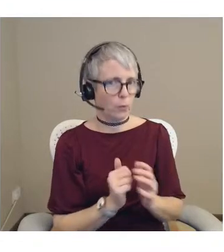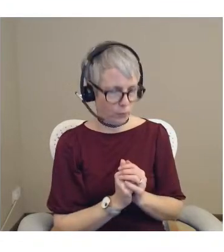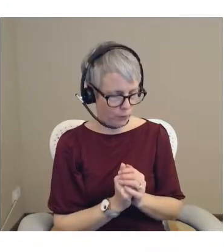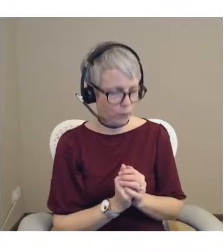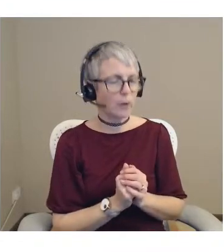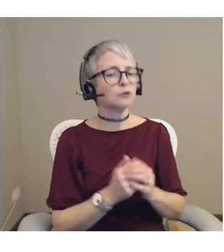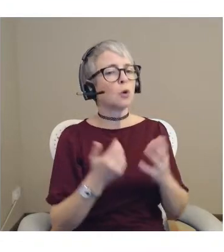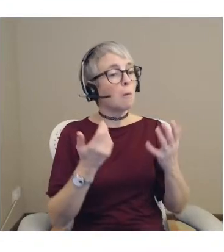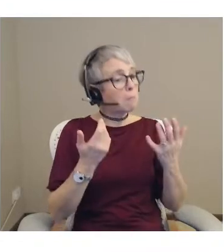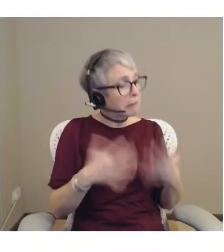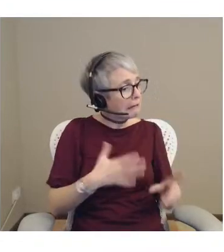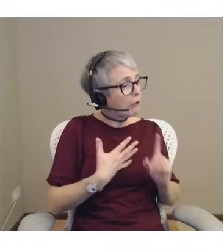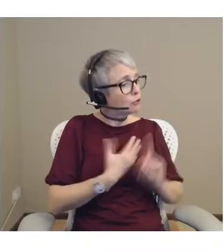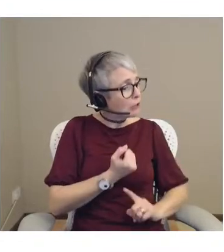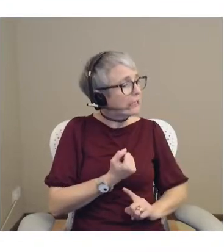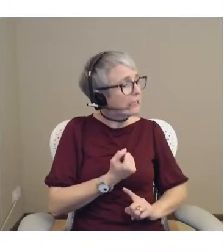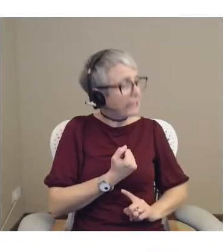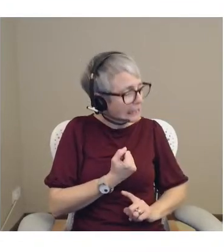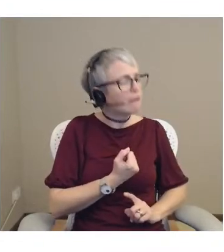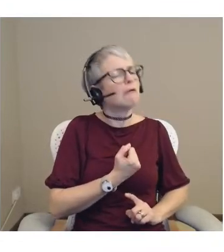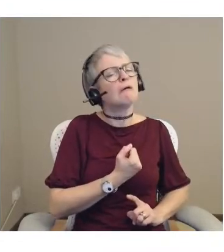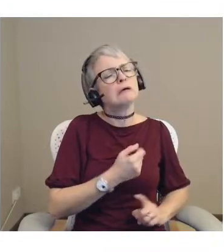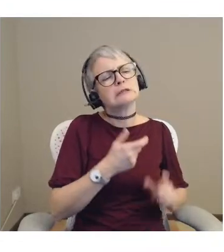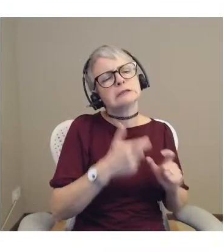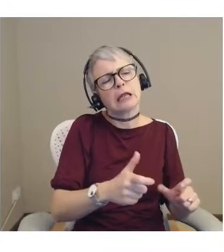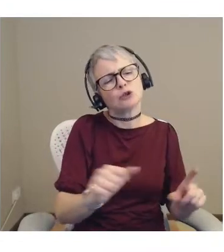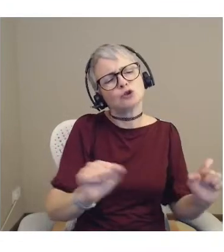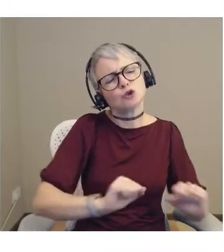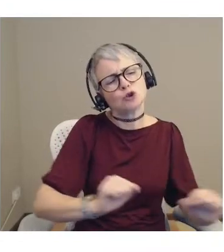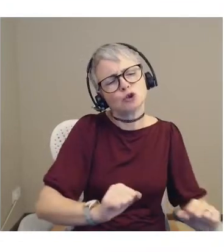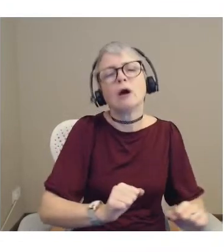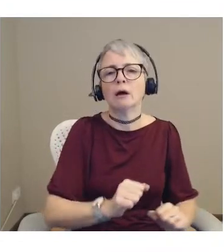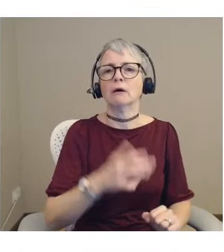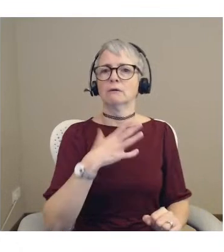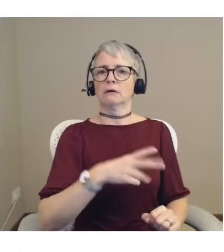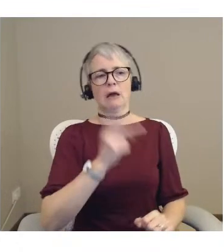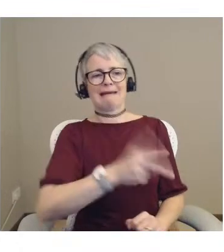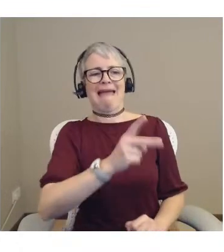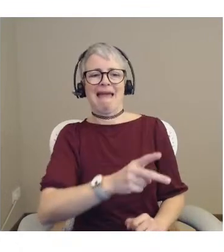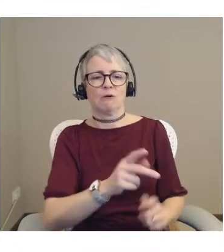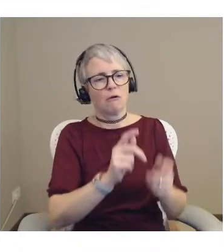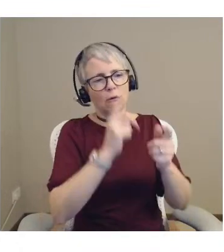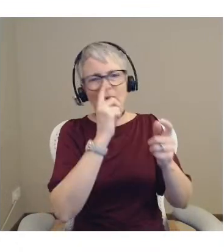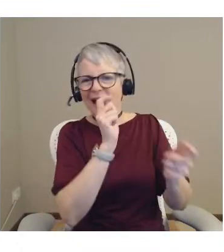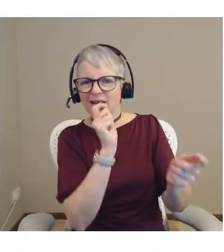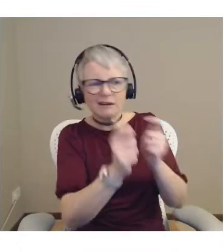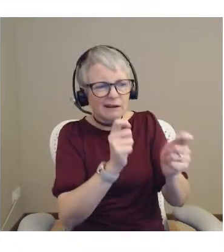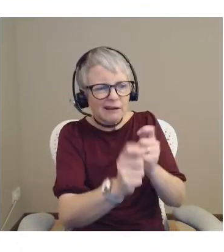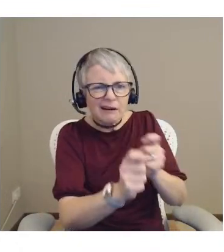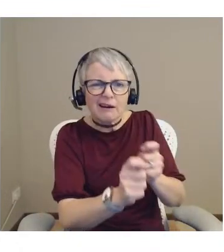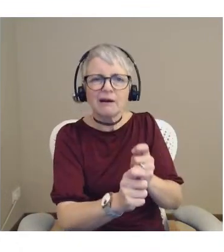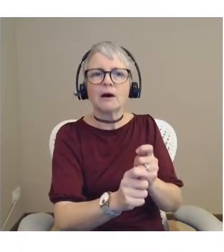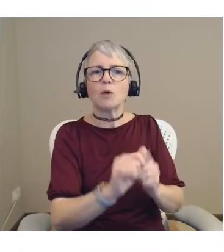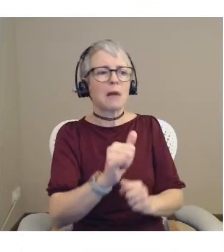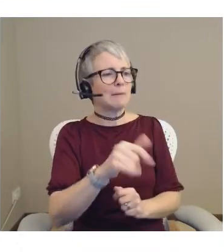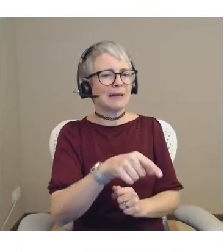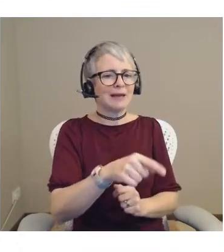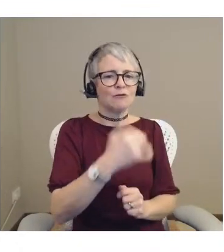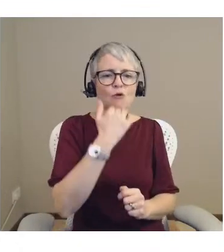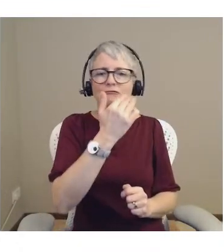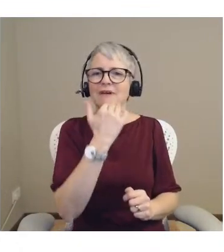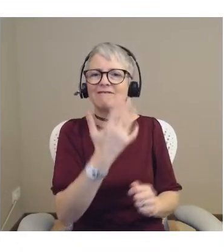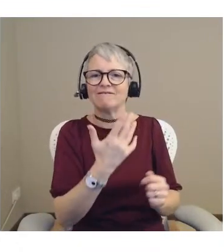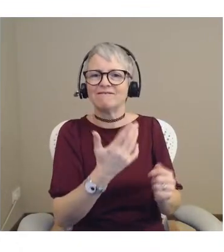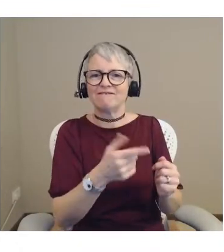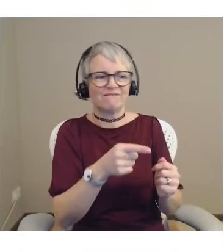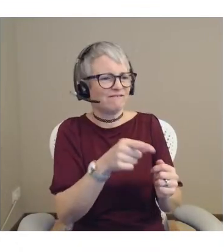to be done, and revise some of the actions that may have not been fulfilled. But the